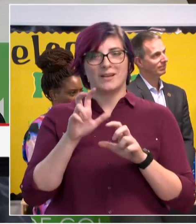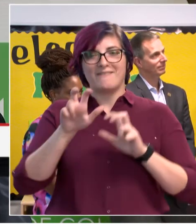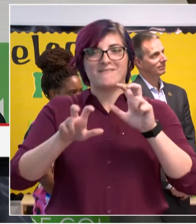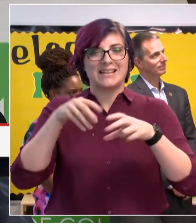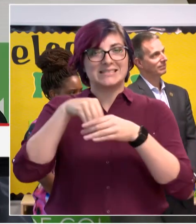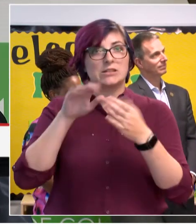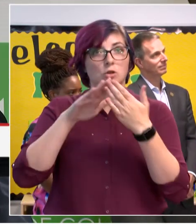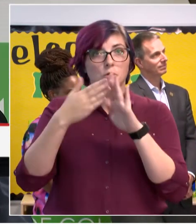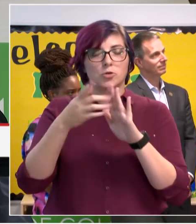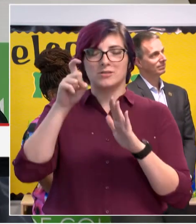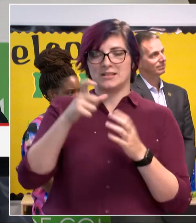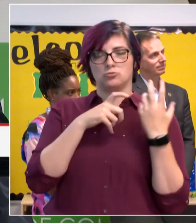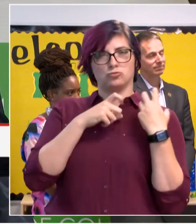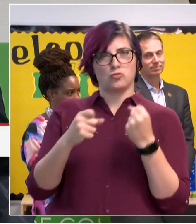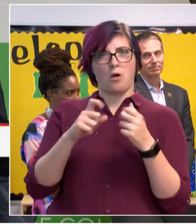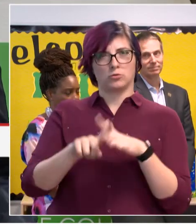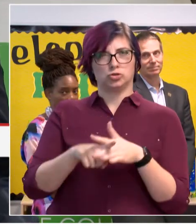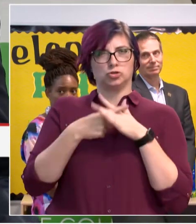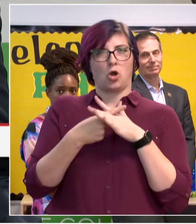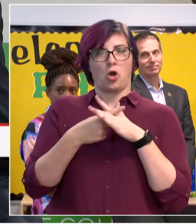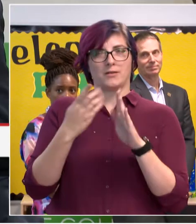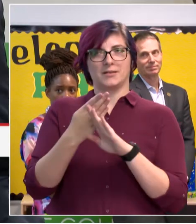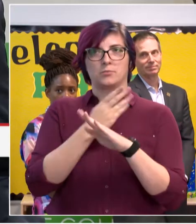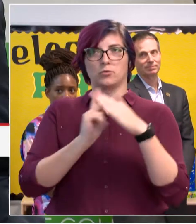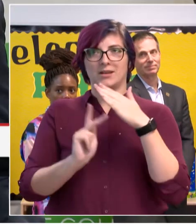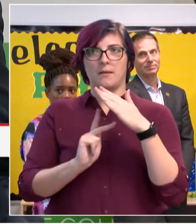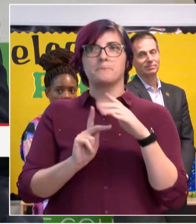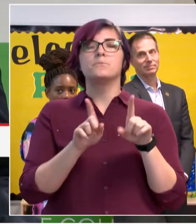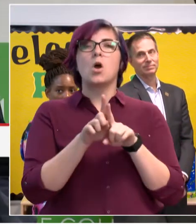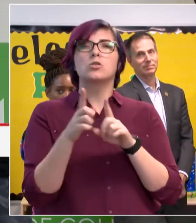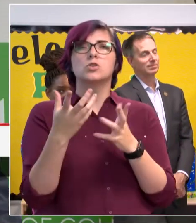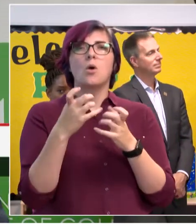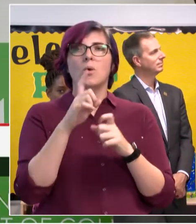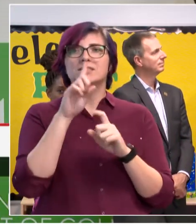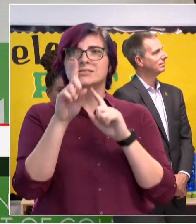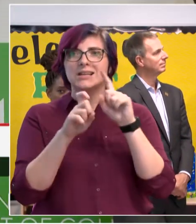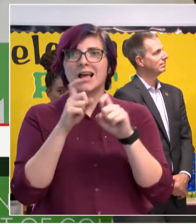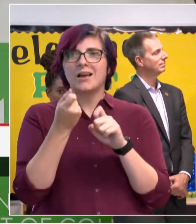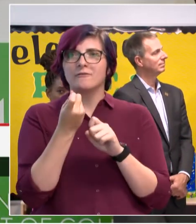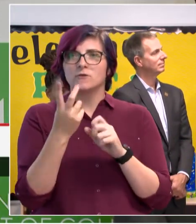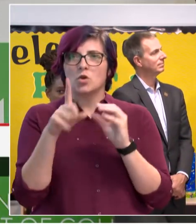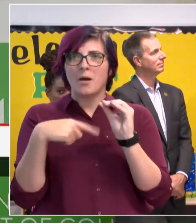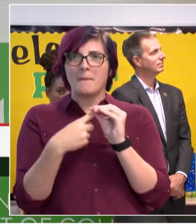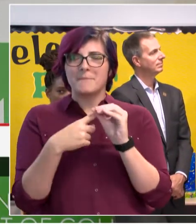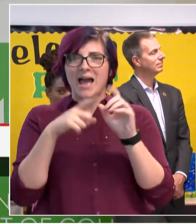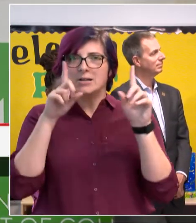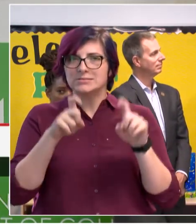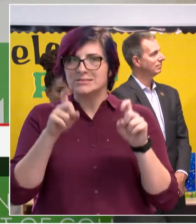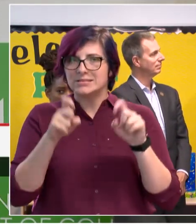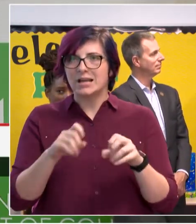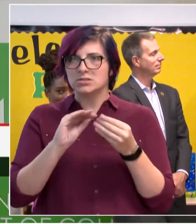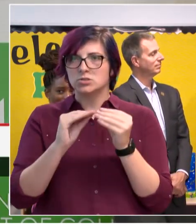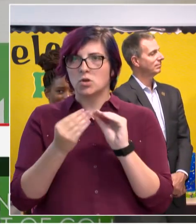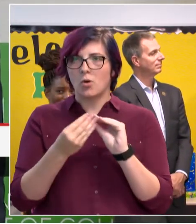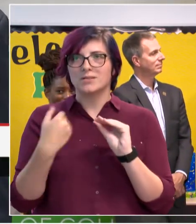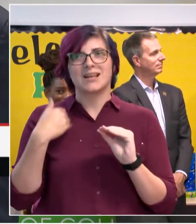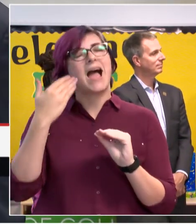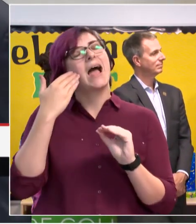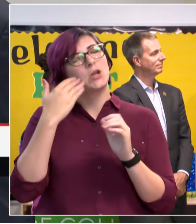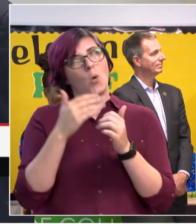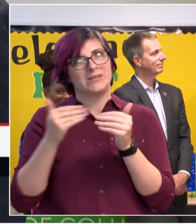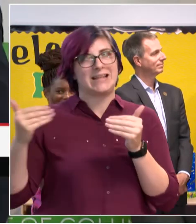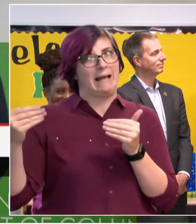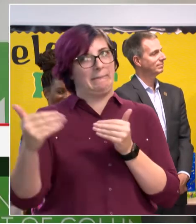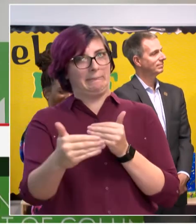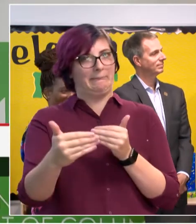in DCPS and across the city. And could I ask a couple of questions about test scores? I know we're getting a little ahead of